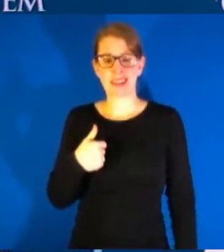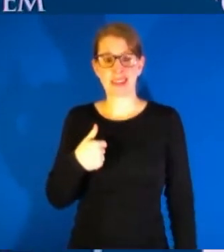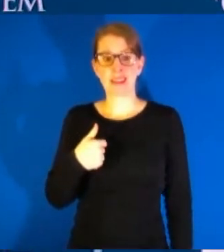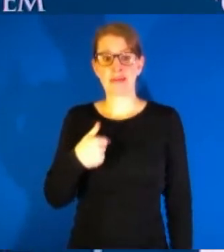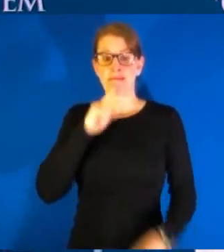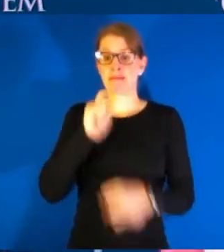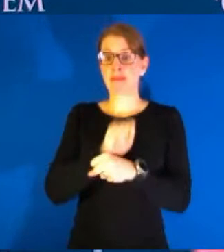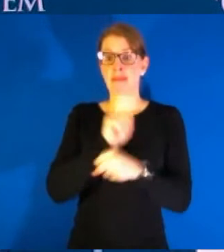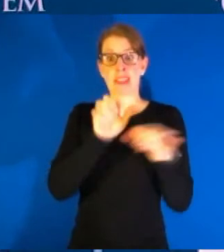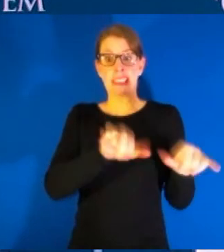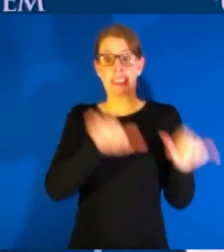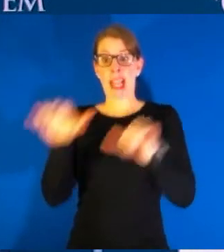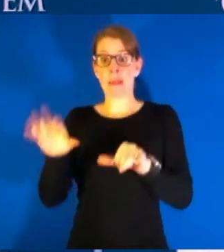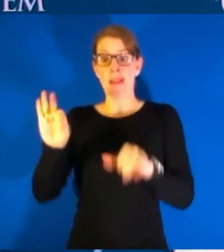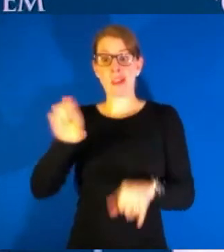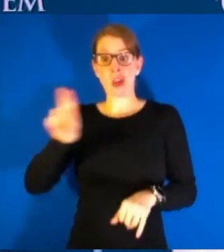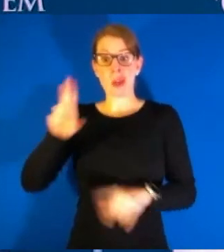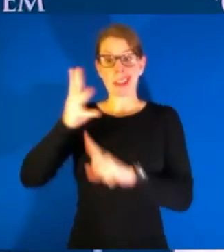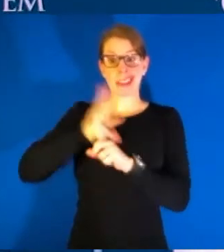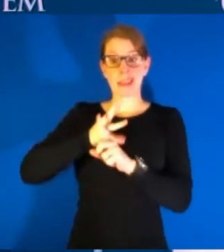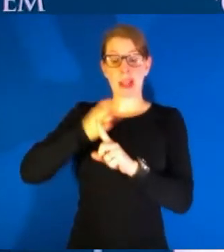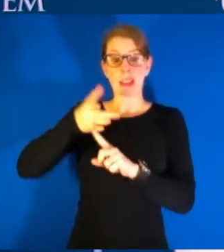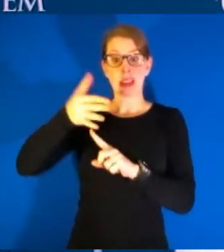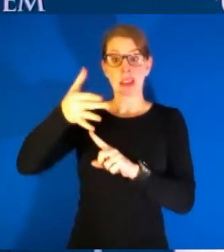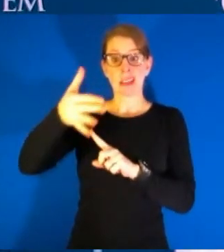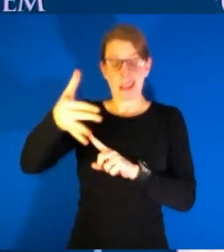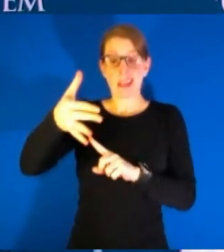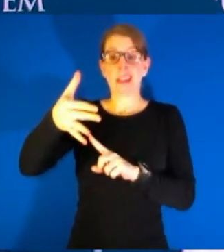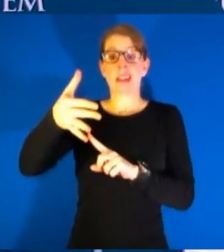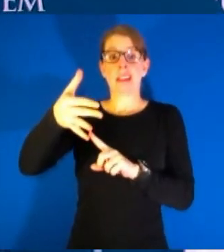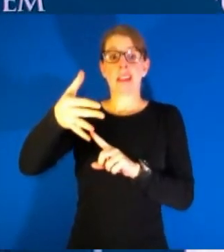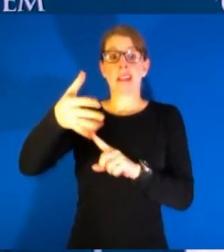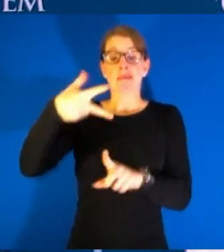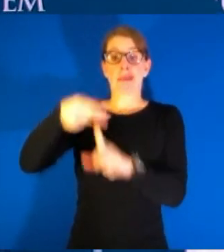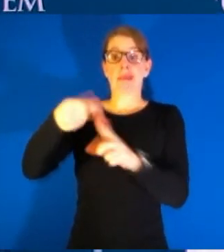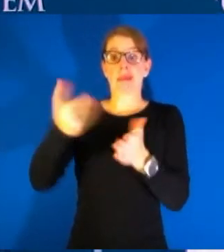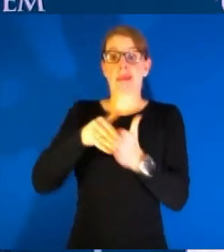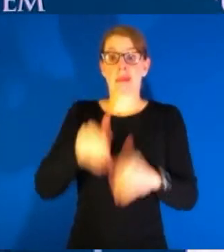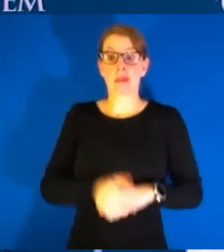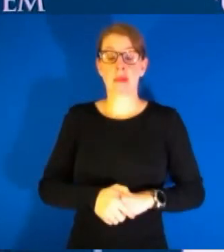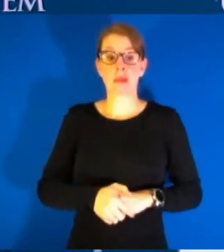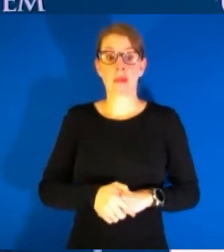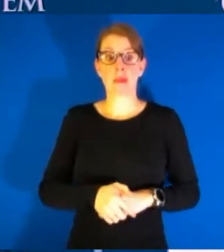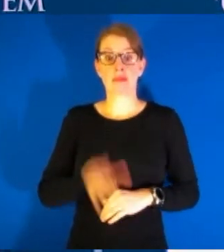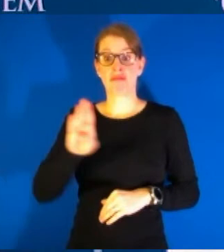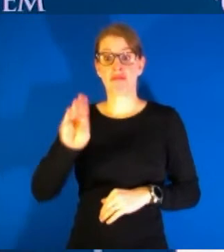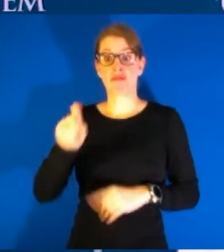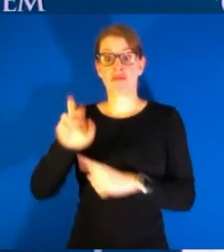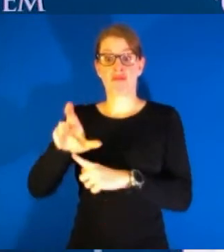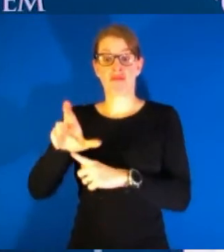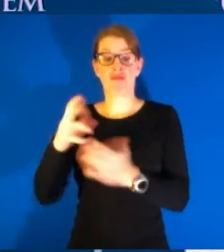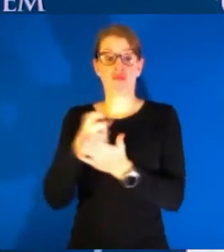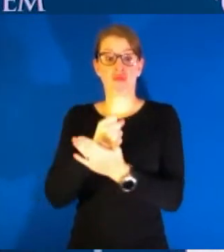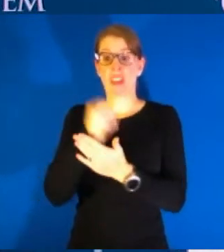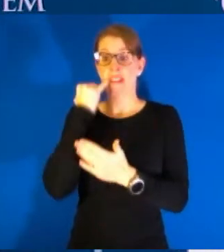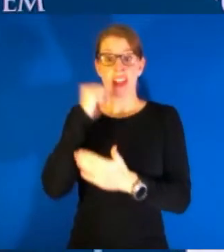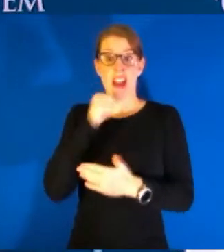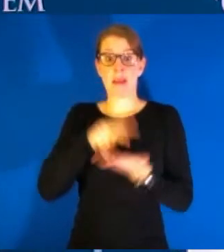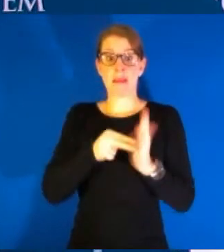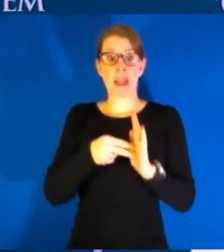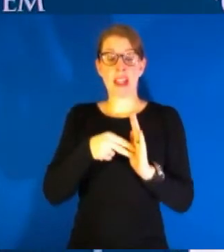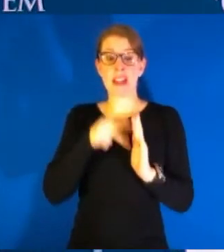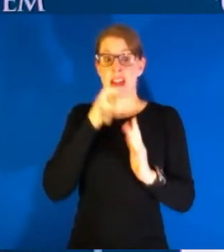just like that. And it's 6 months kind of ends that time frame, and you're gonna think about getting the booster. Otherwise, you won't have as much